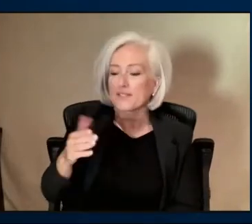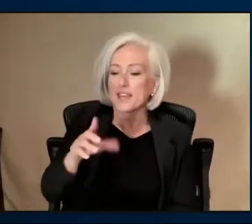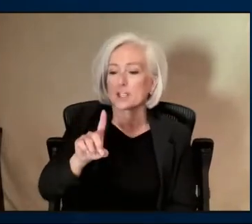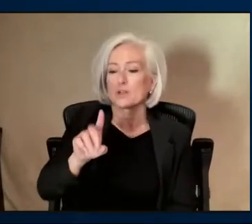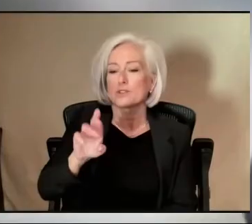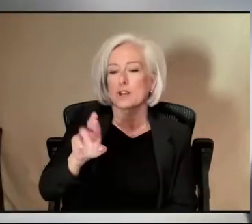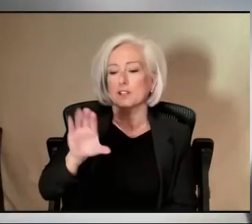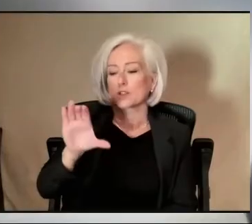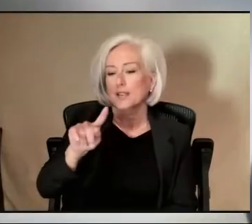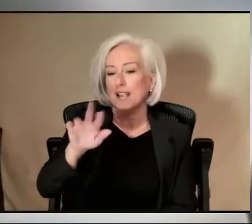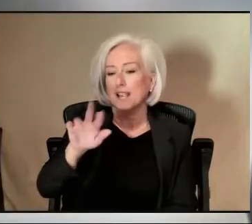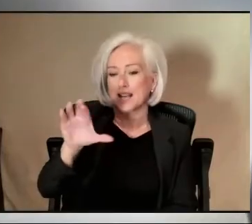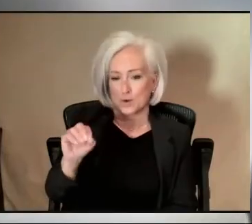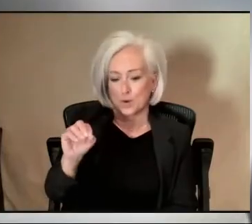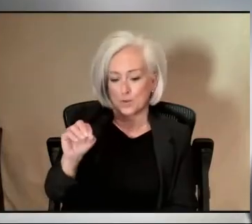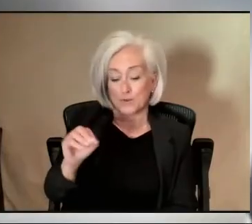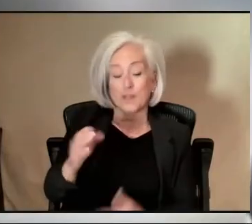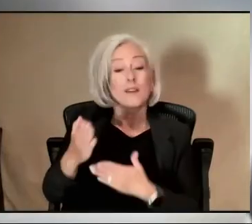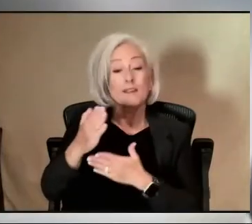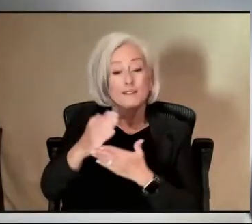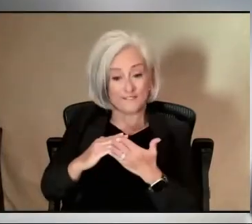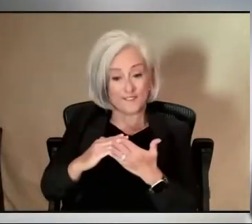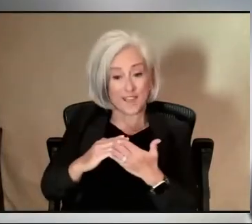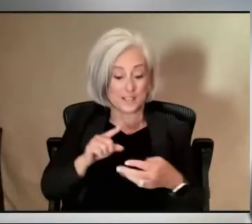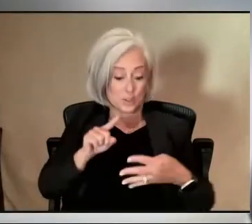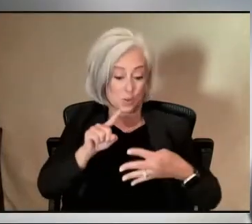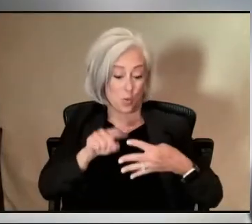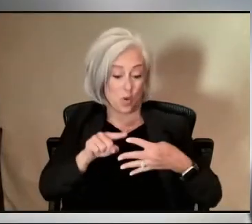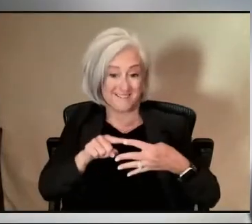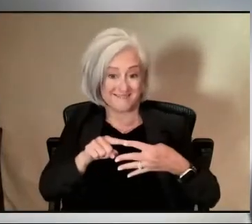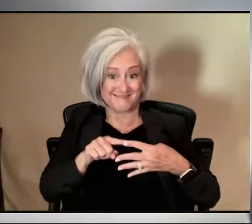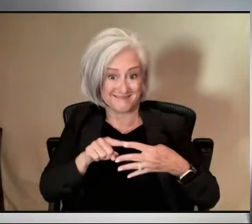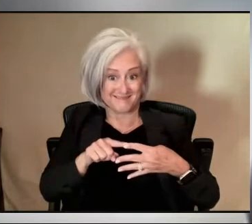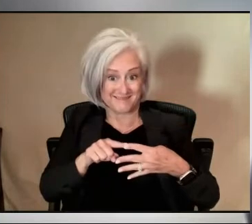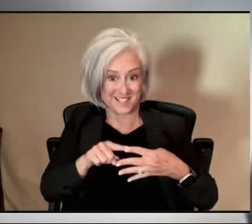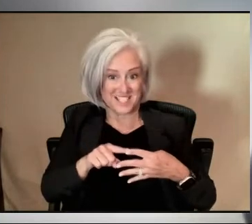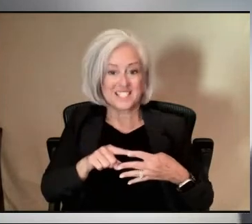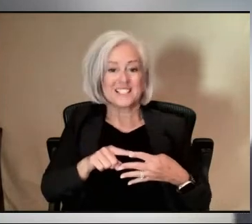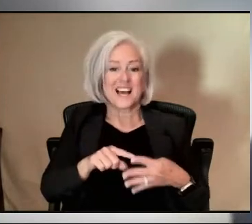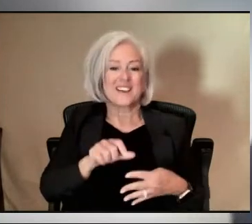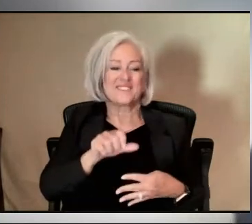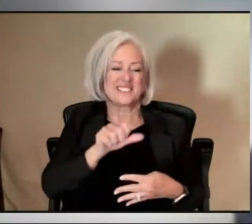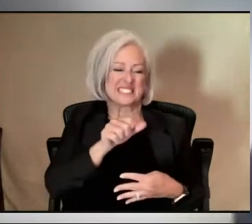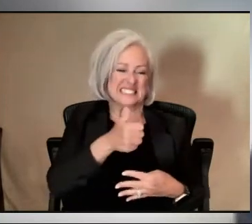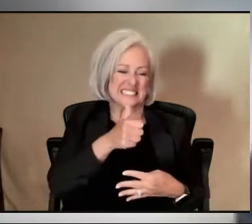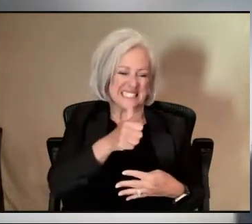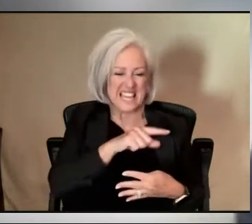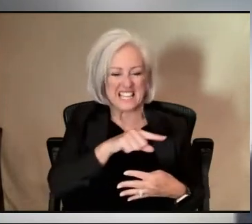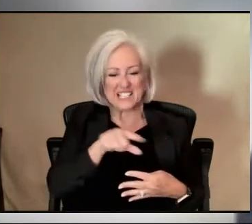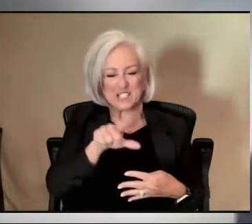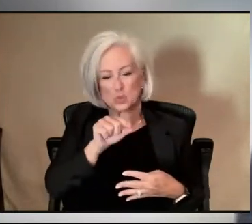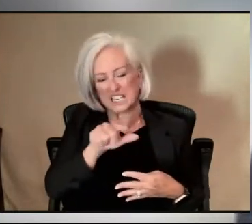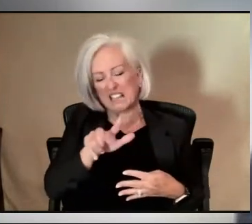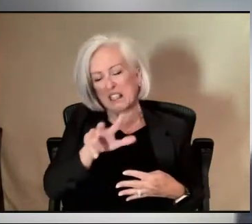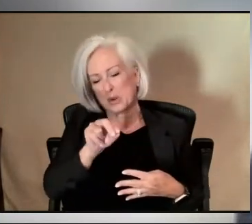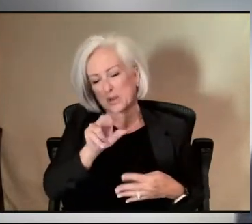as you mentioned, phase 1 has, let's say, tens of patients. Phase 2 will